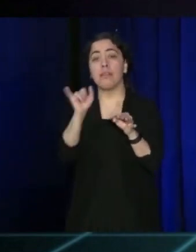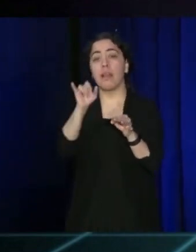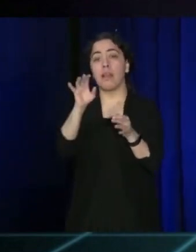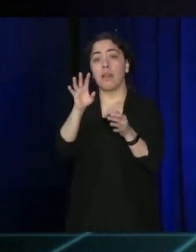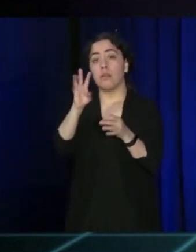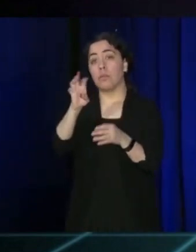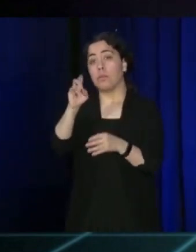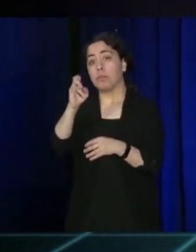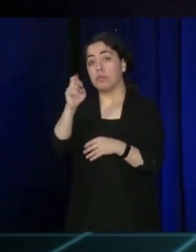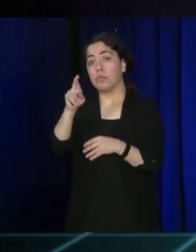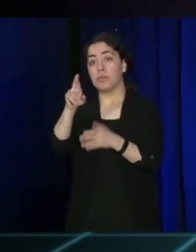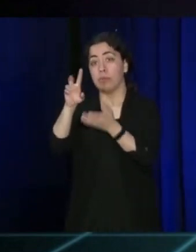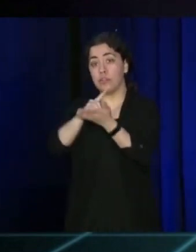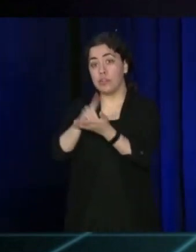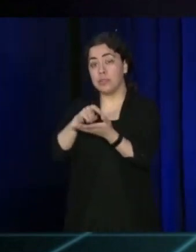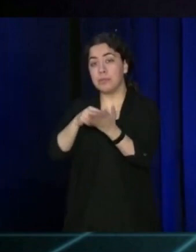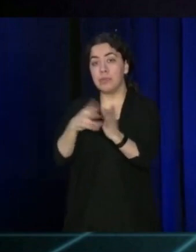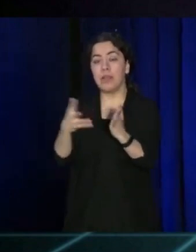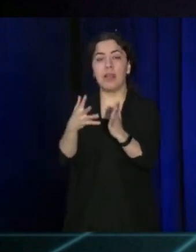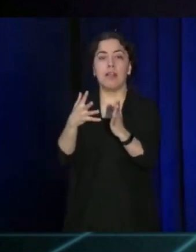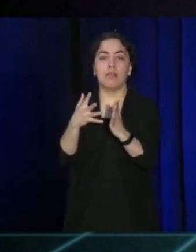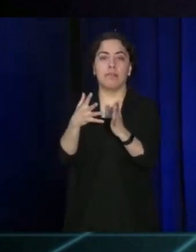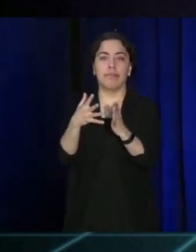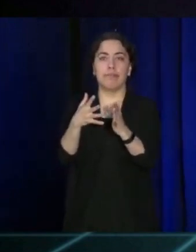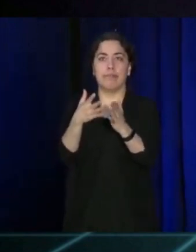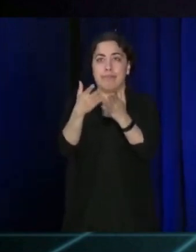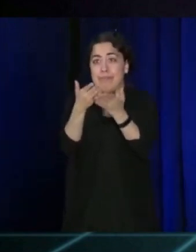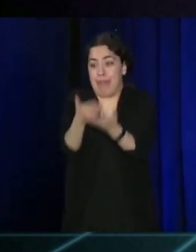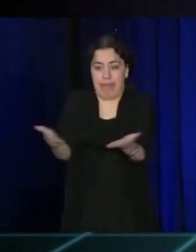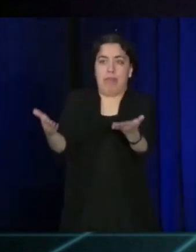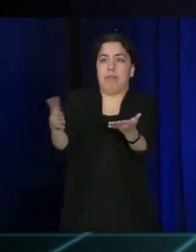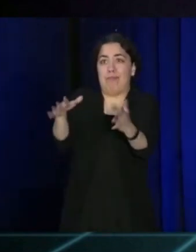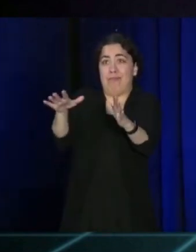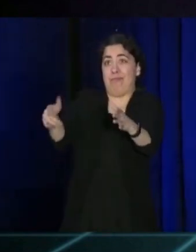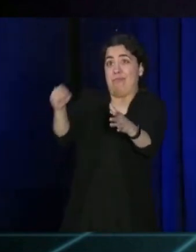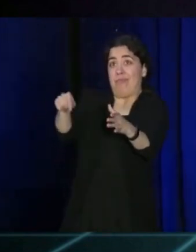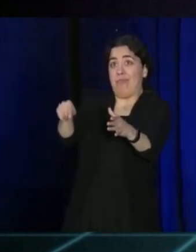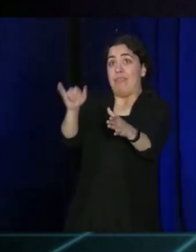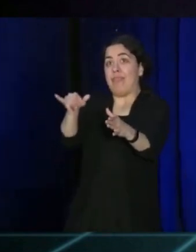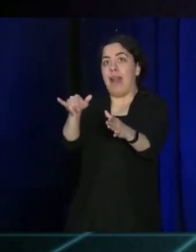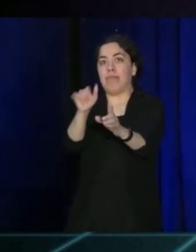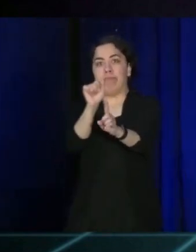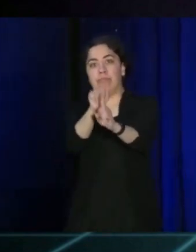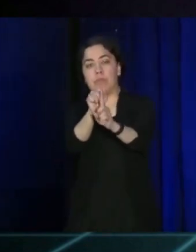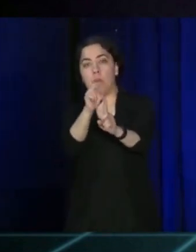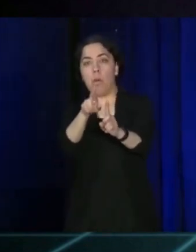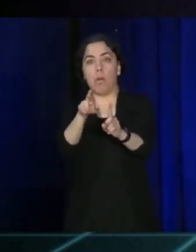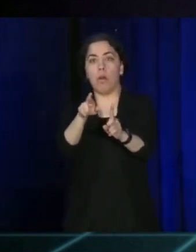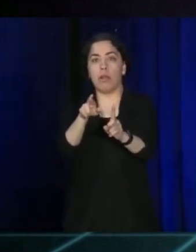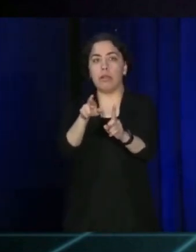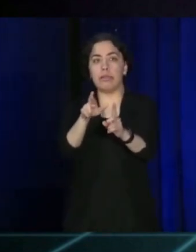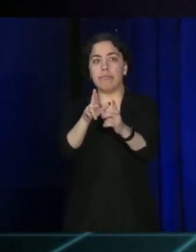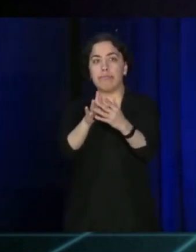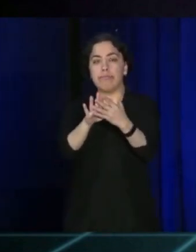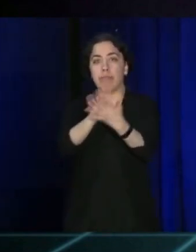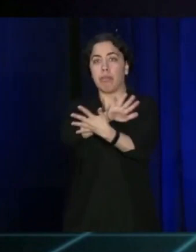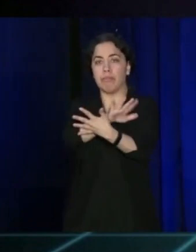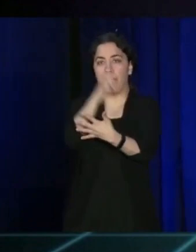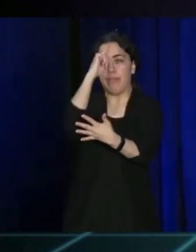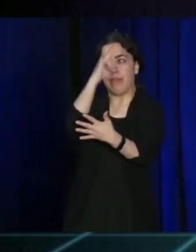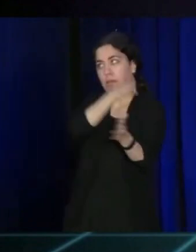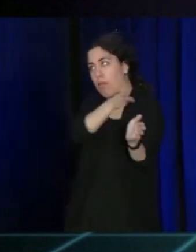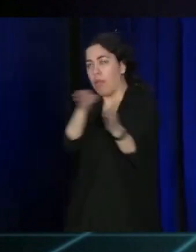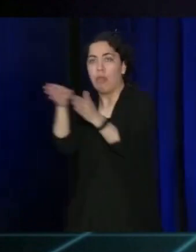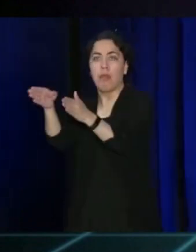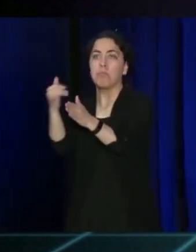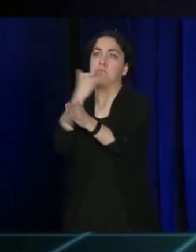something that misleads or deceives. Okay, so the question then is, what is our lie? How are we lying